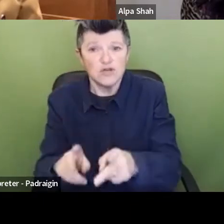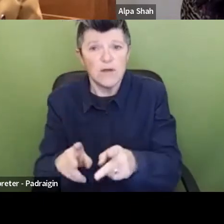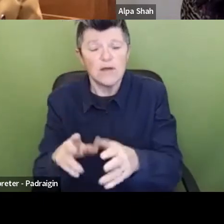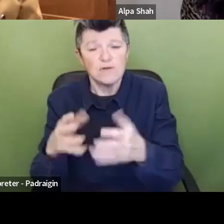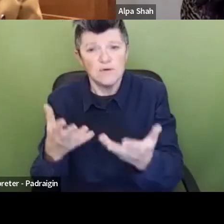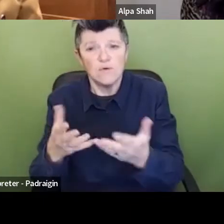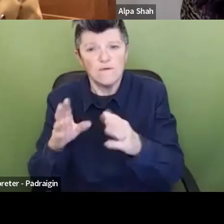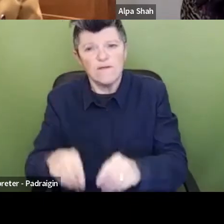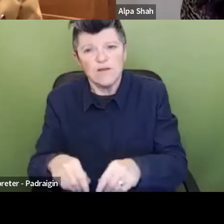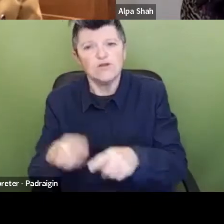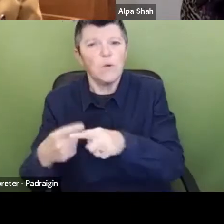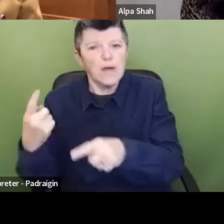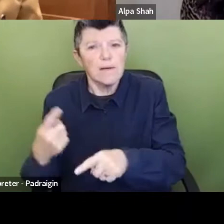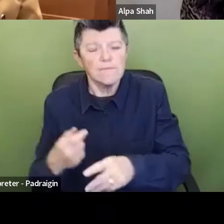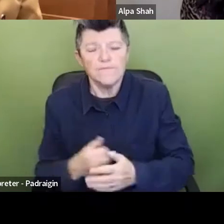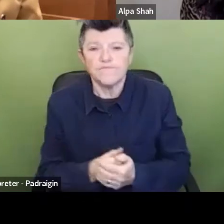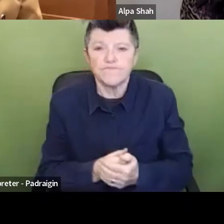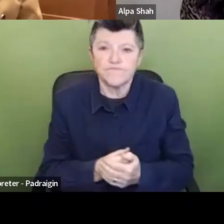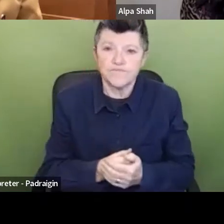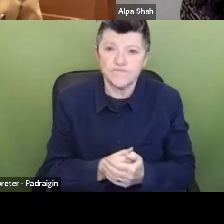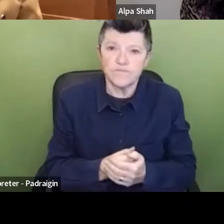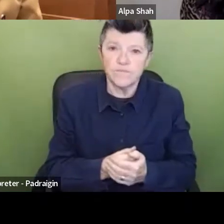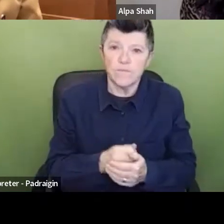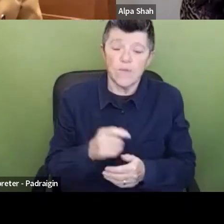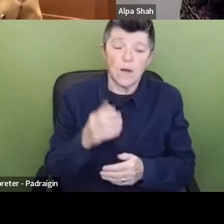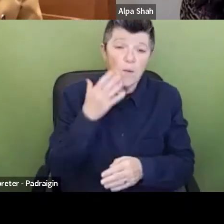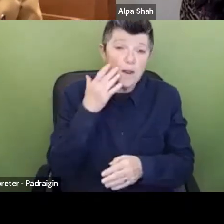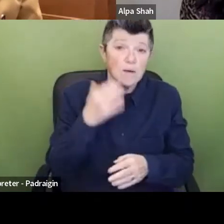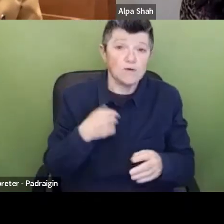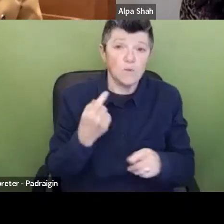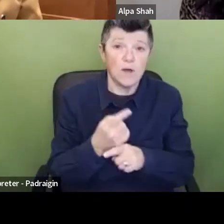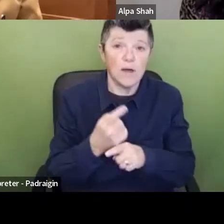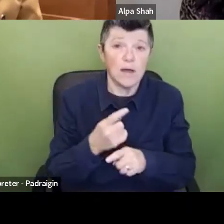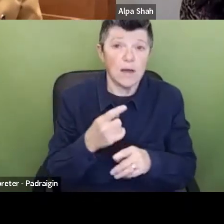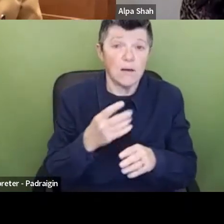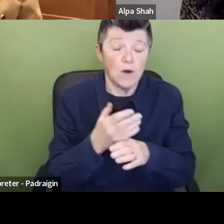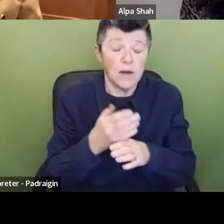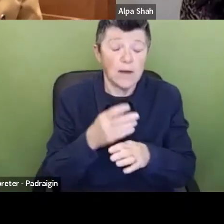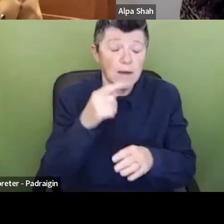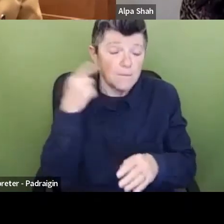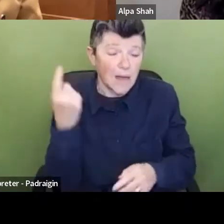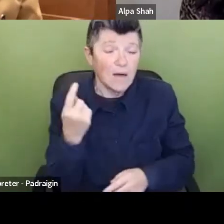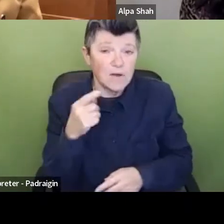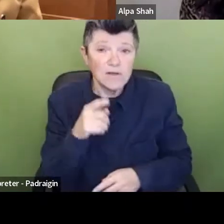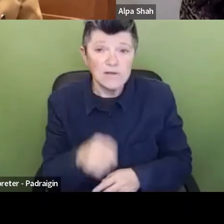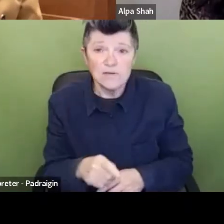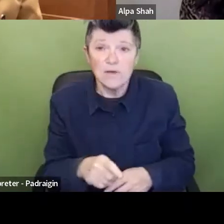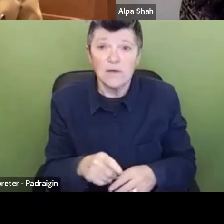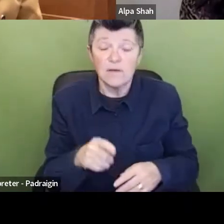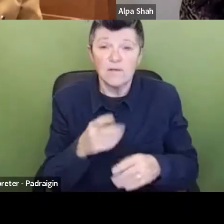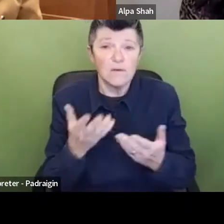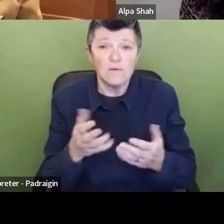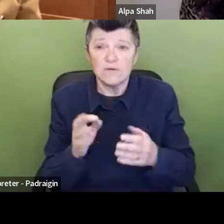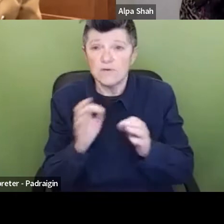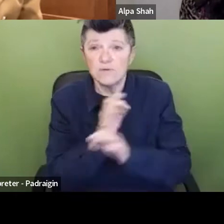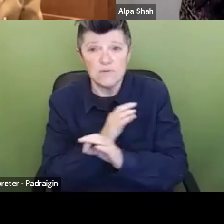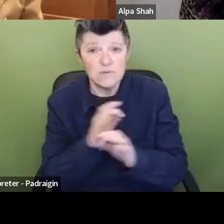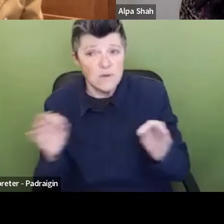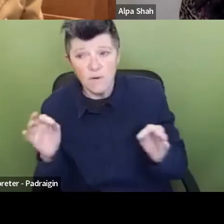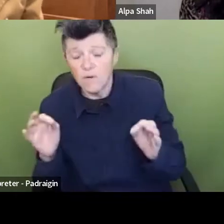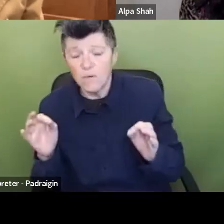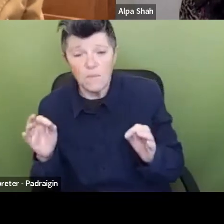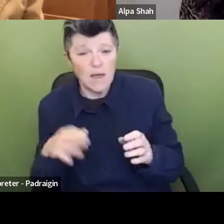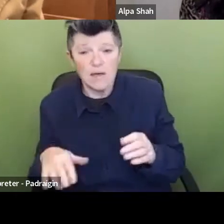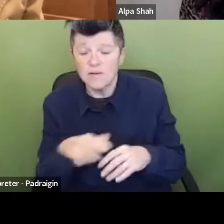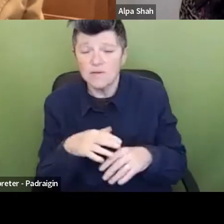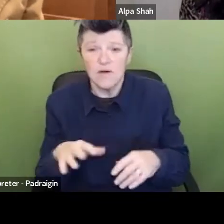What wasn't the case when I did my work in Paris was that there was any kind of space for people who use drugs to do this safely. So the